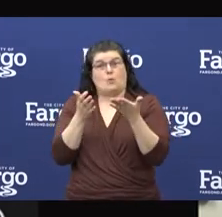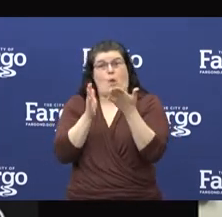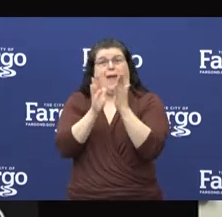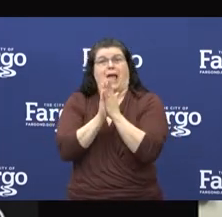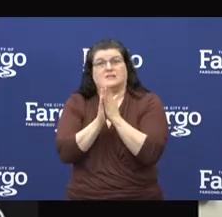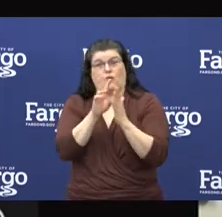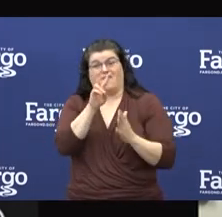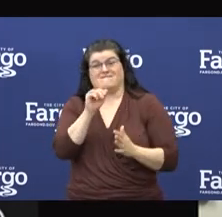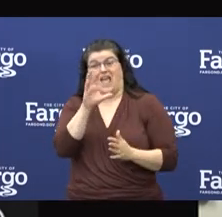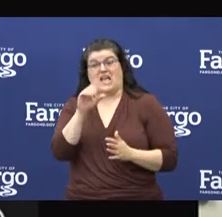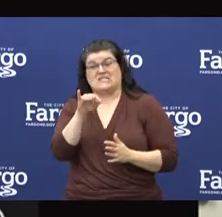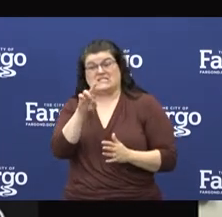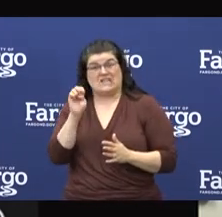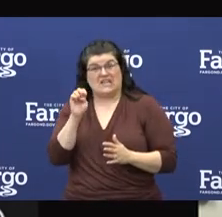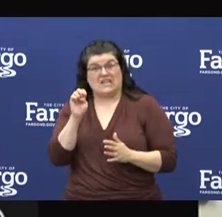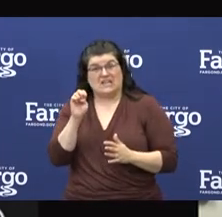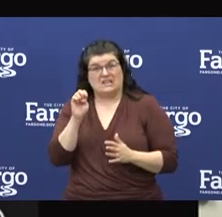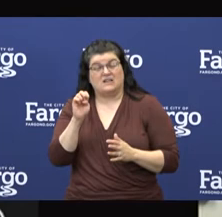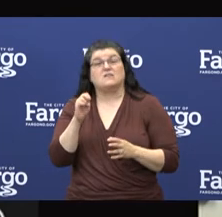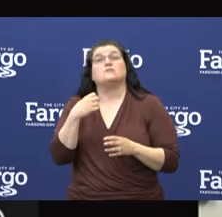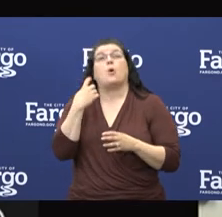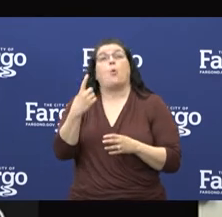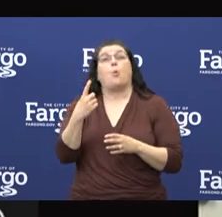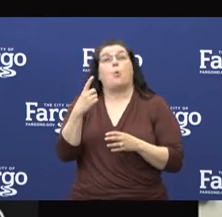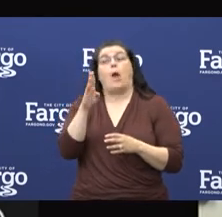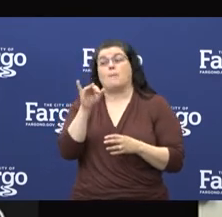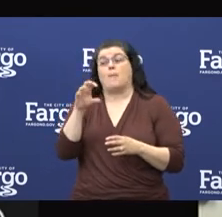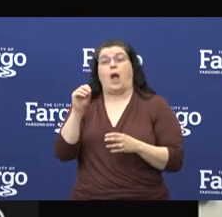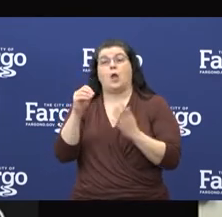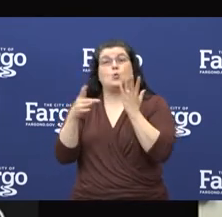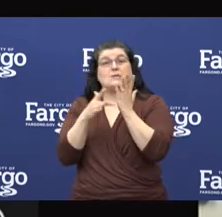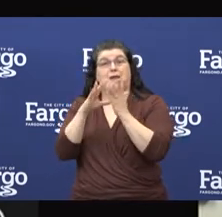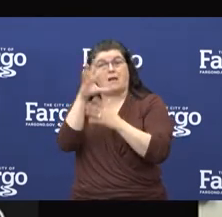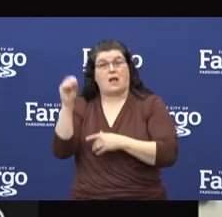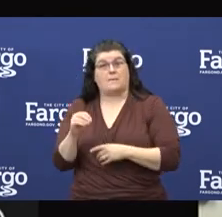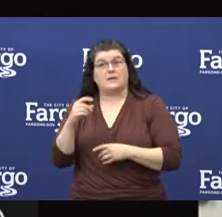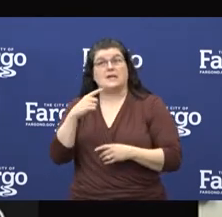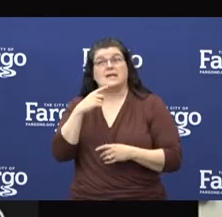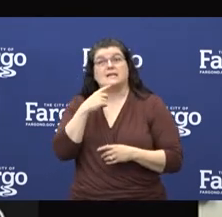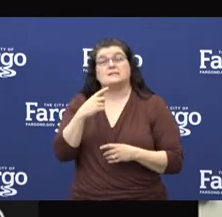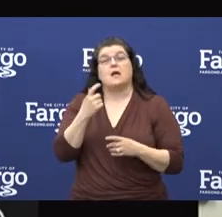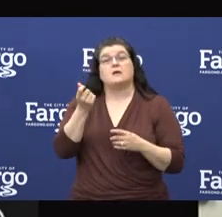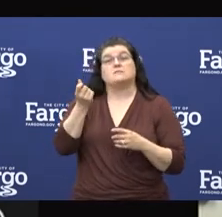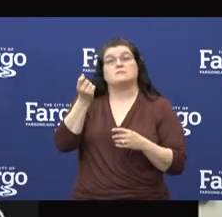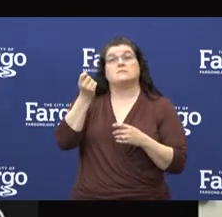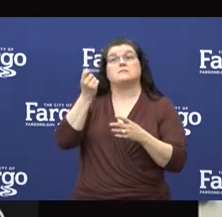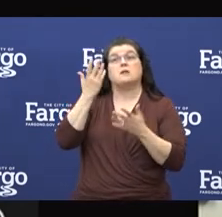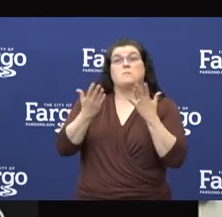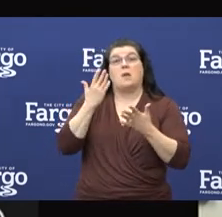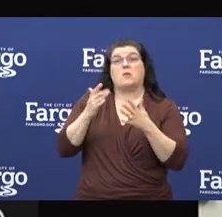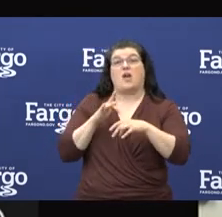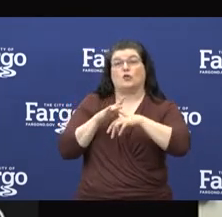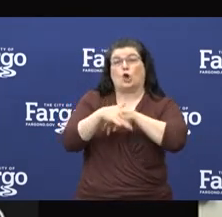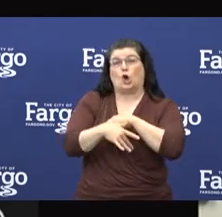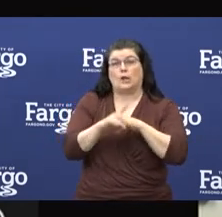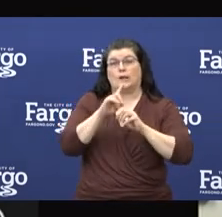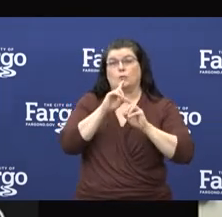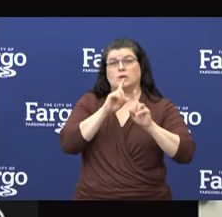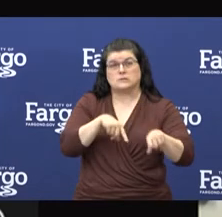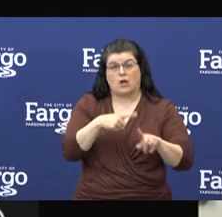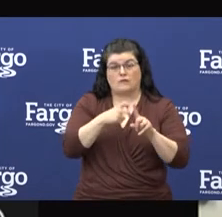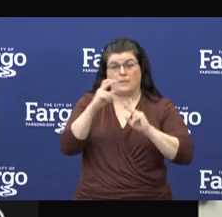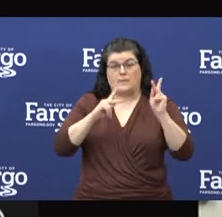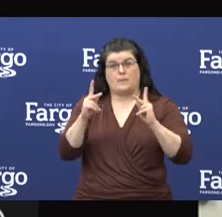The biotech company Moderna says it has good early results, and I'll emphasize these are very early results from participants